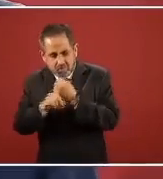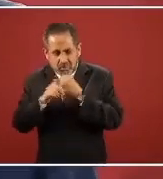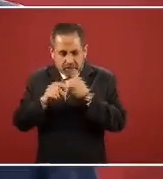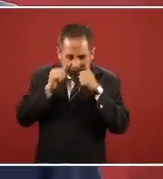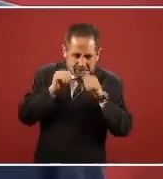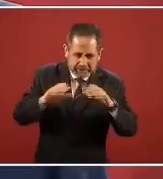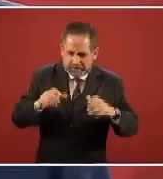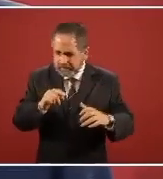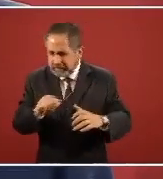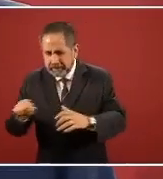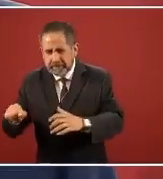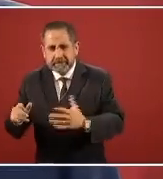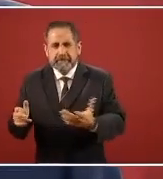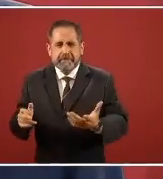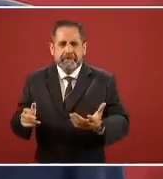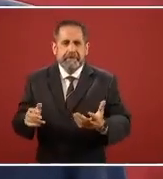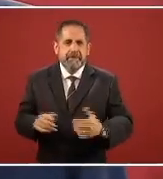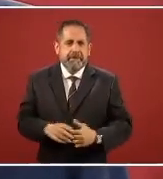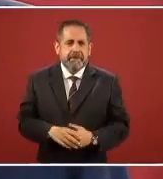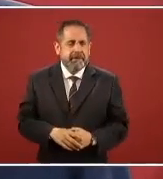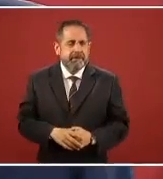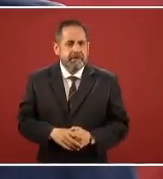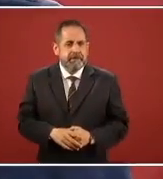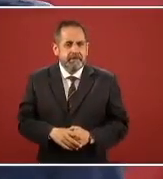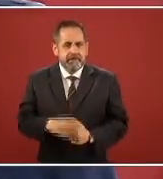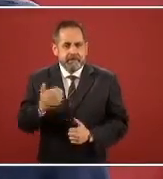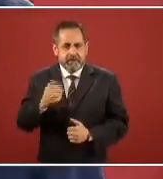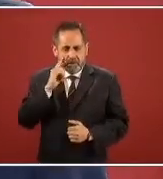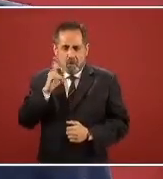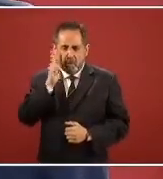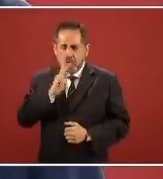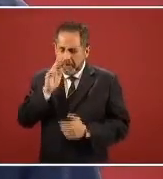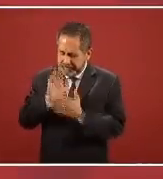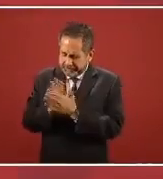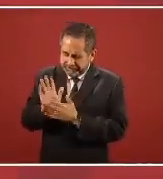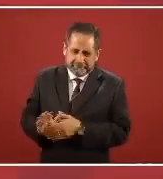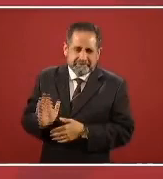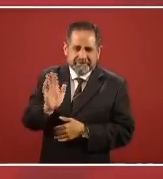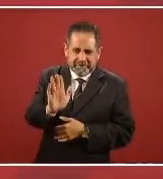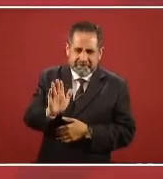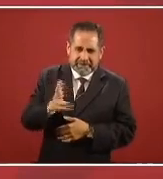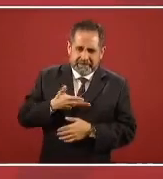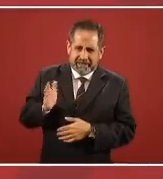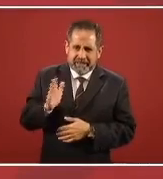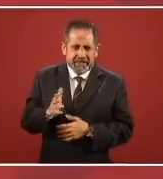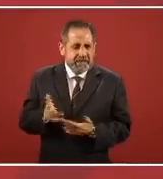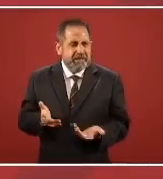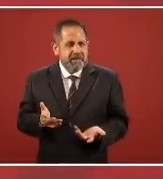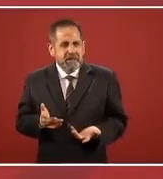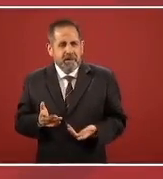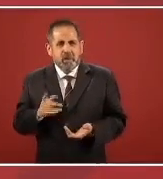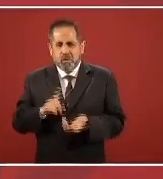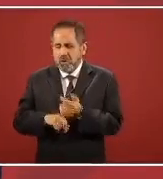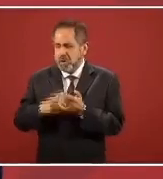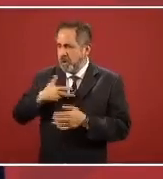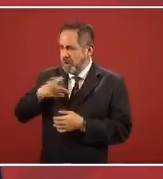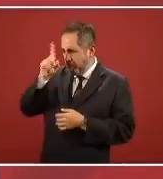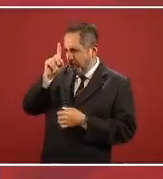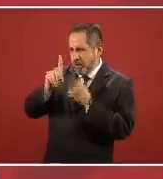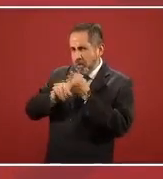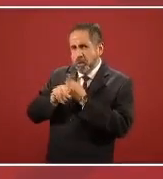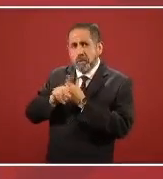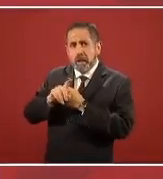are attending the problem y lo puedo probar, and I can prove it, ¿qué problema de conciencia puedo tener?